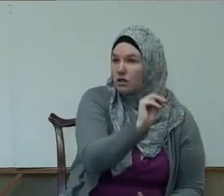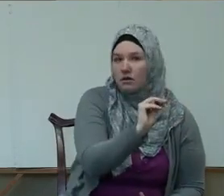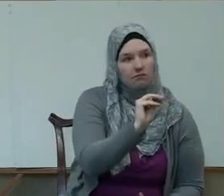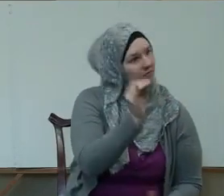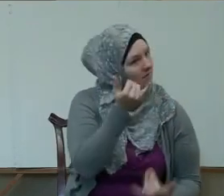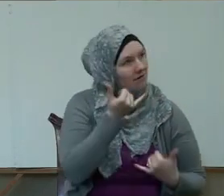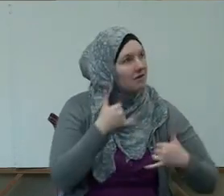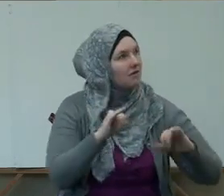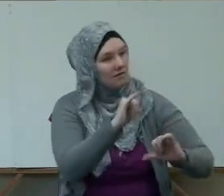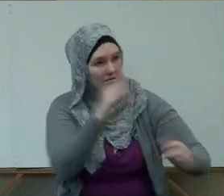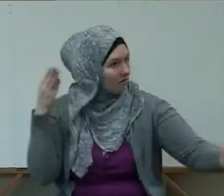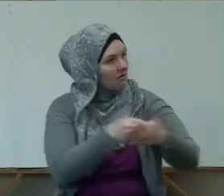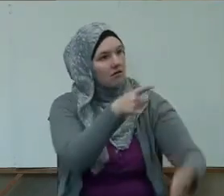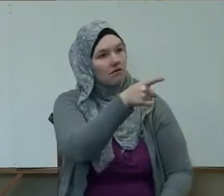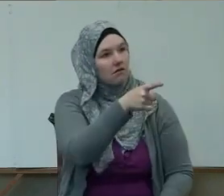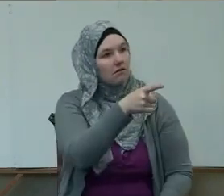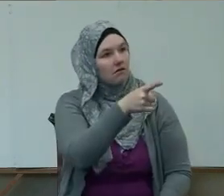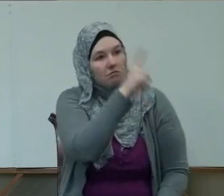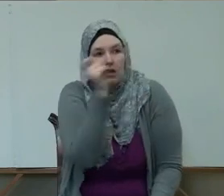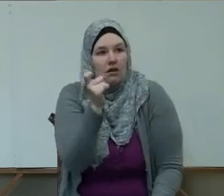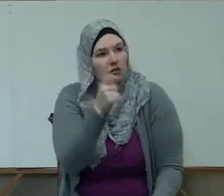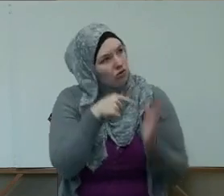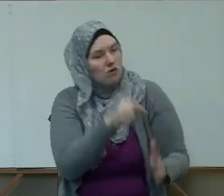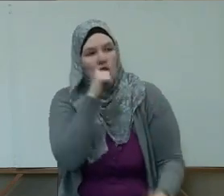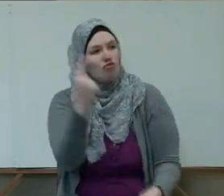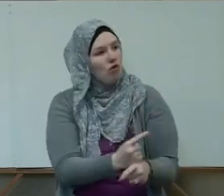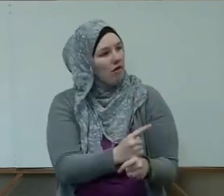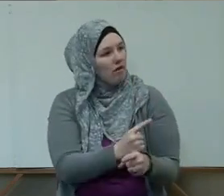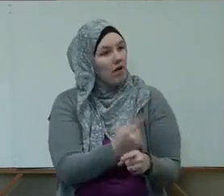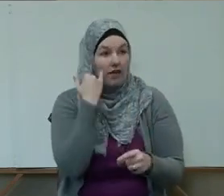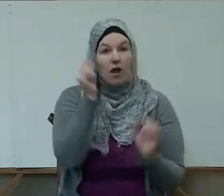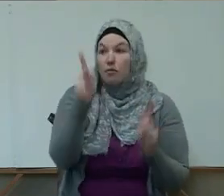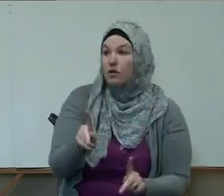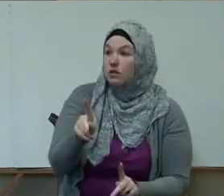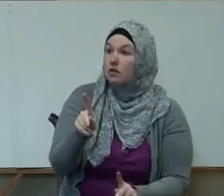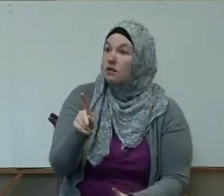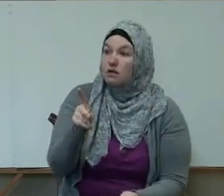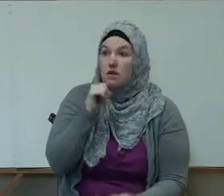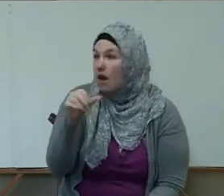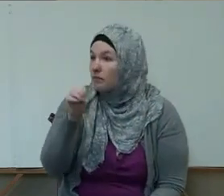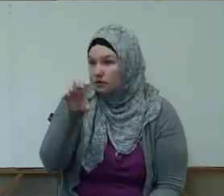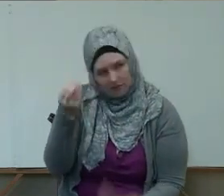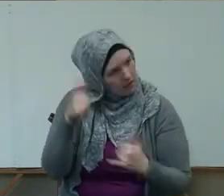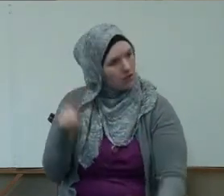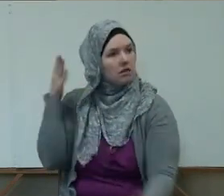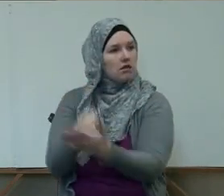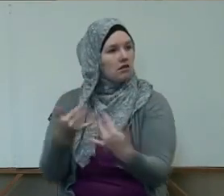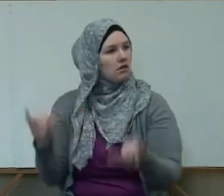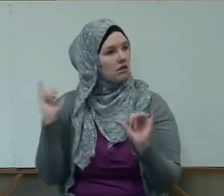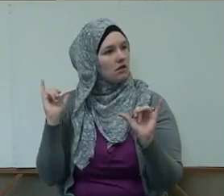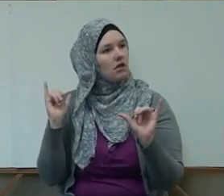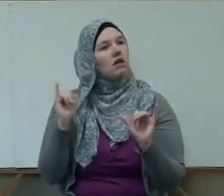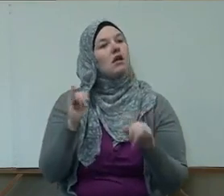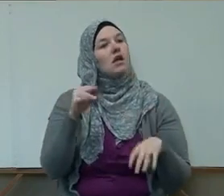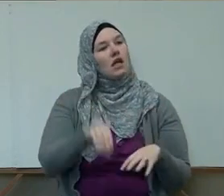the Quran. And that's why you read in the Quran, for example, Allah subhanahu wa ta'ala is talking about Muslim nations or